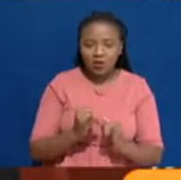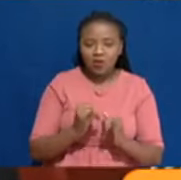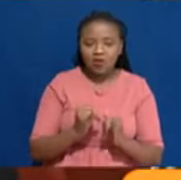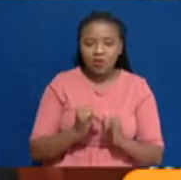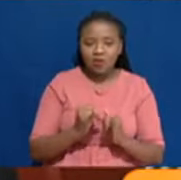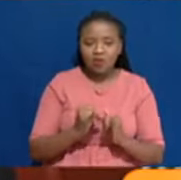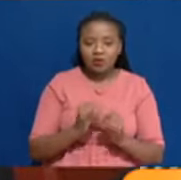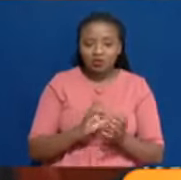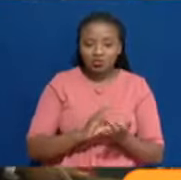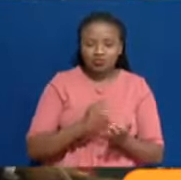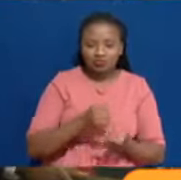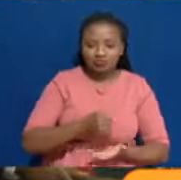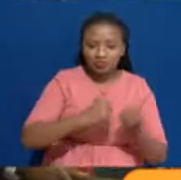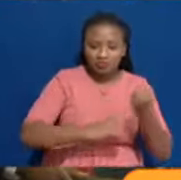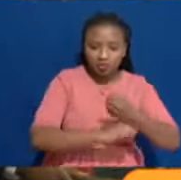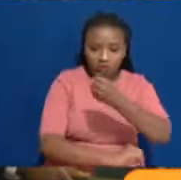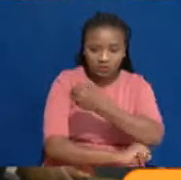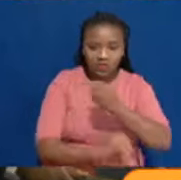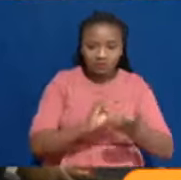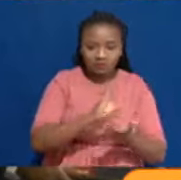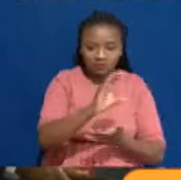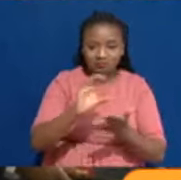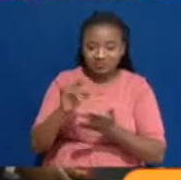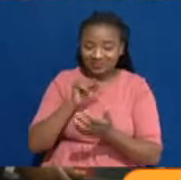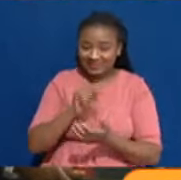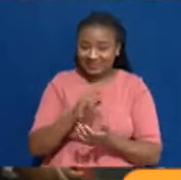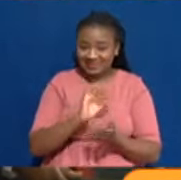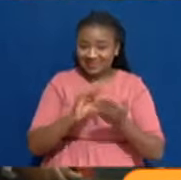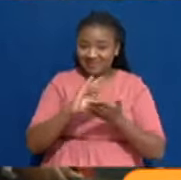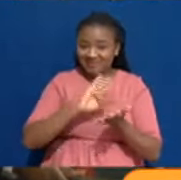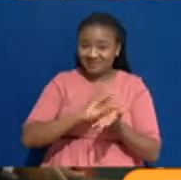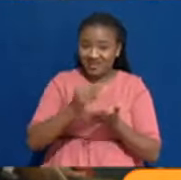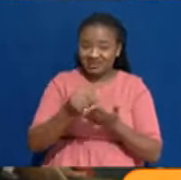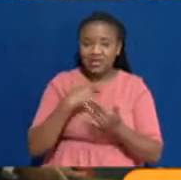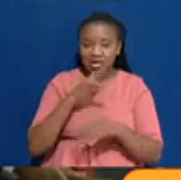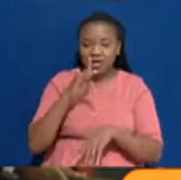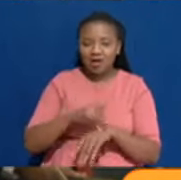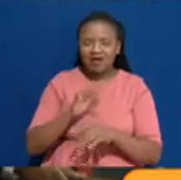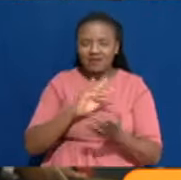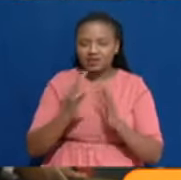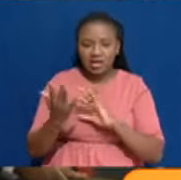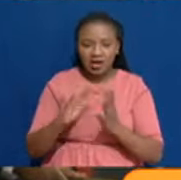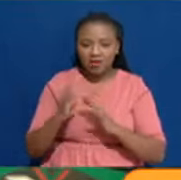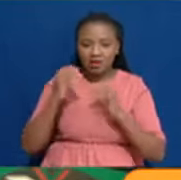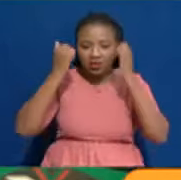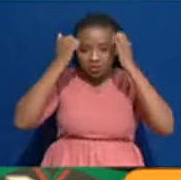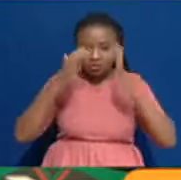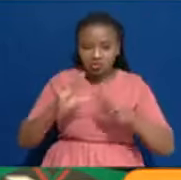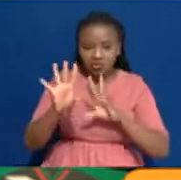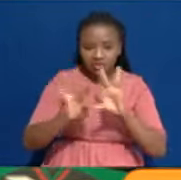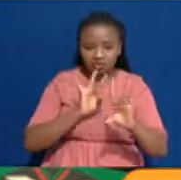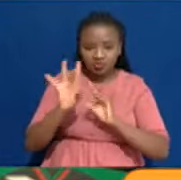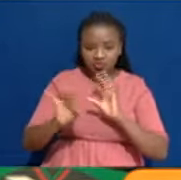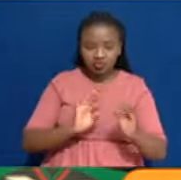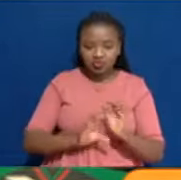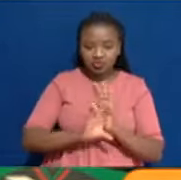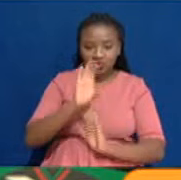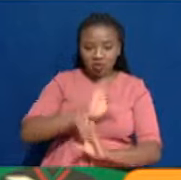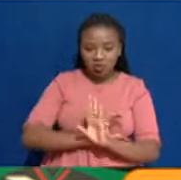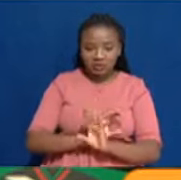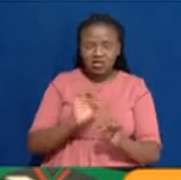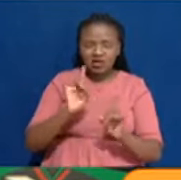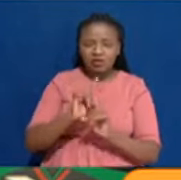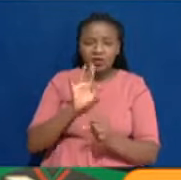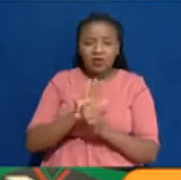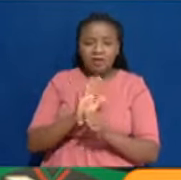is believed to have affected the number of applications and the choice of courses picked by students. Kenyans are interested in